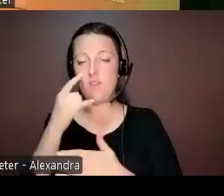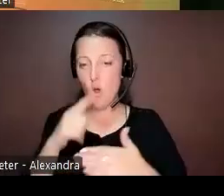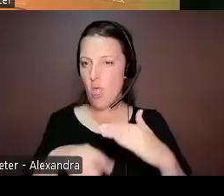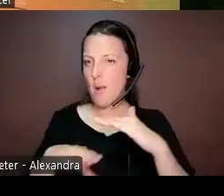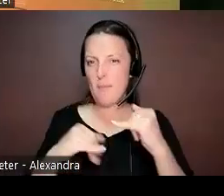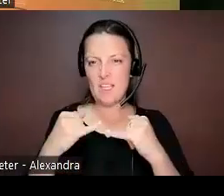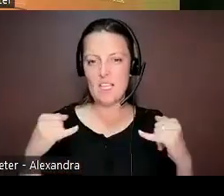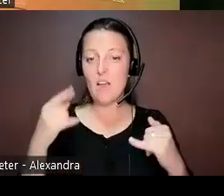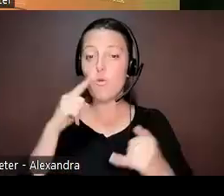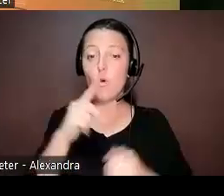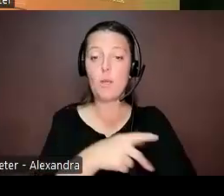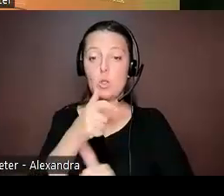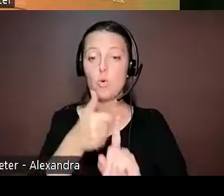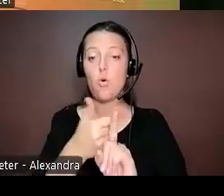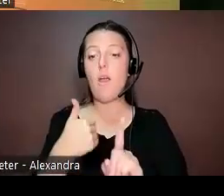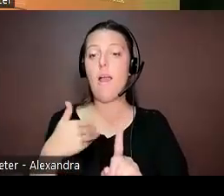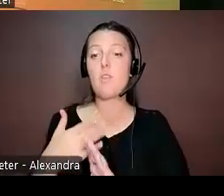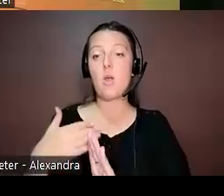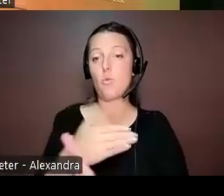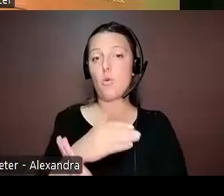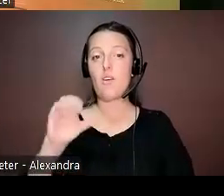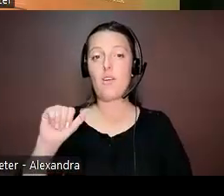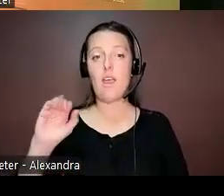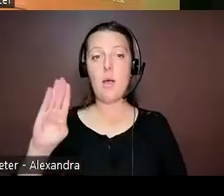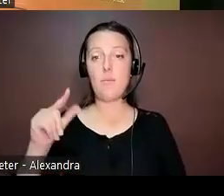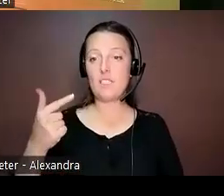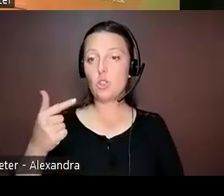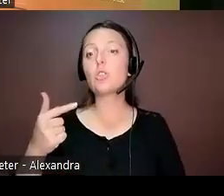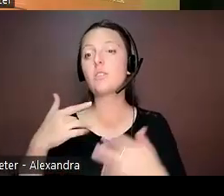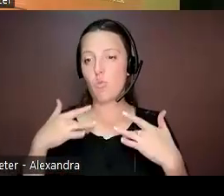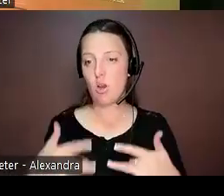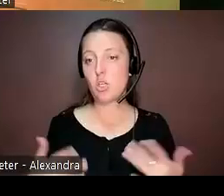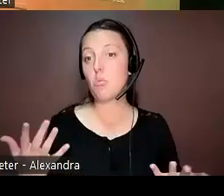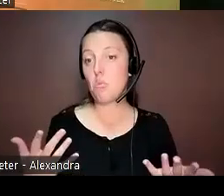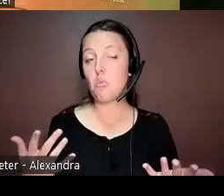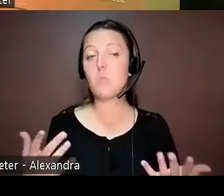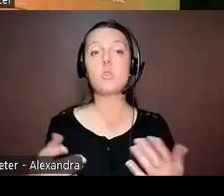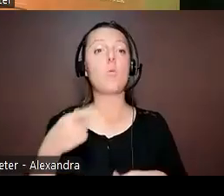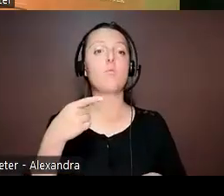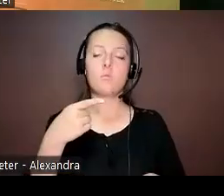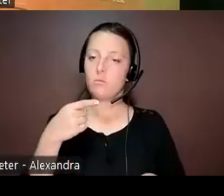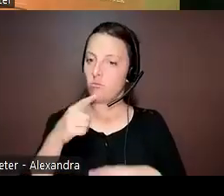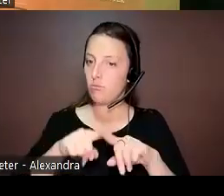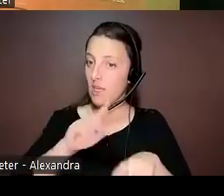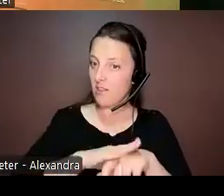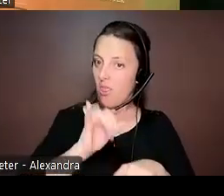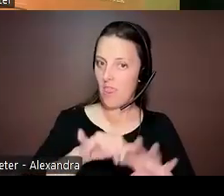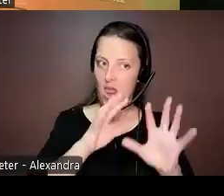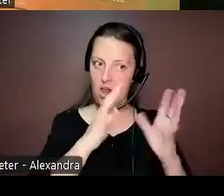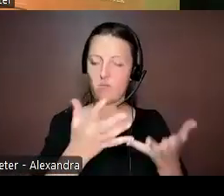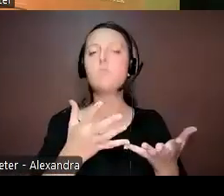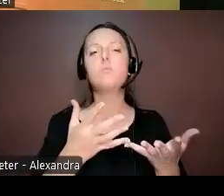depression. And based on that, she did a very nice job of listing this idea